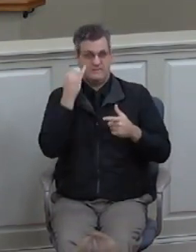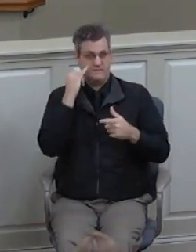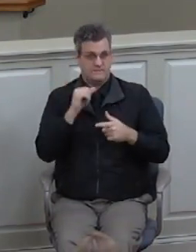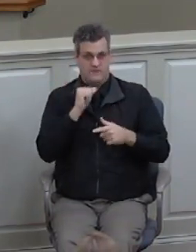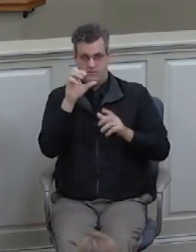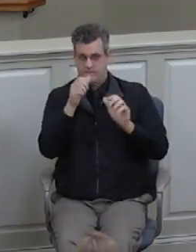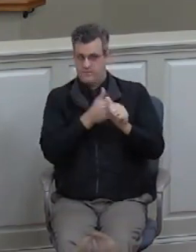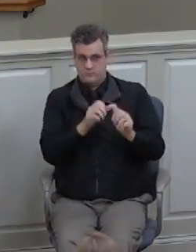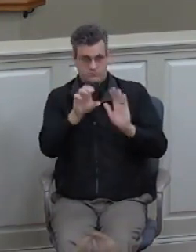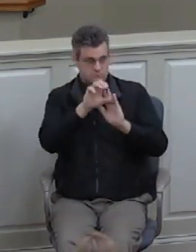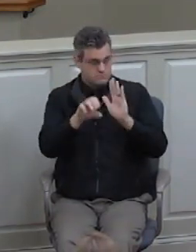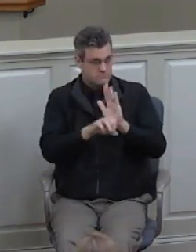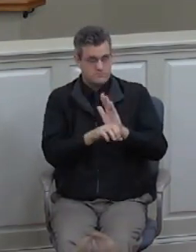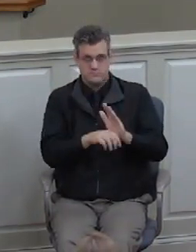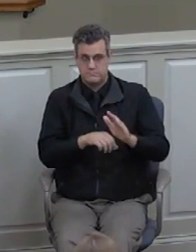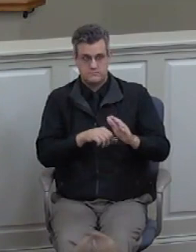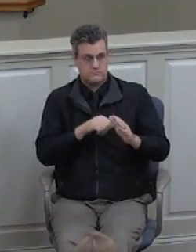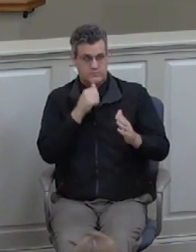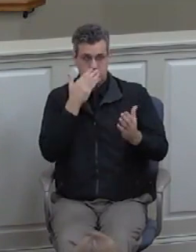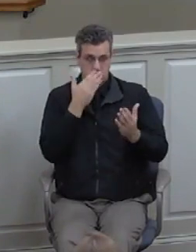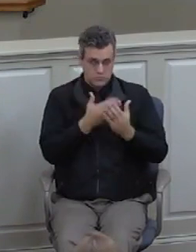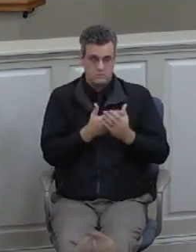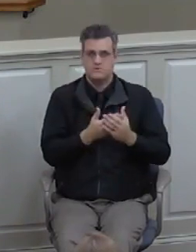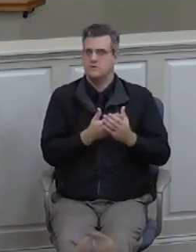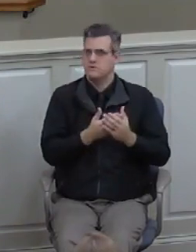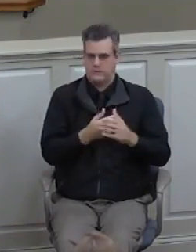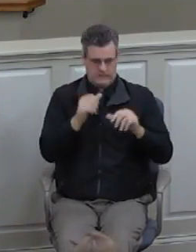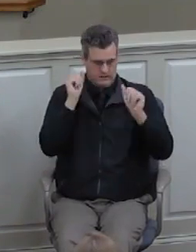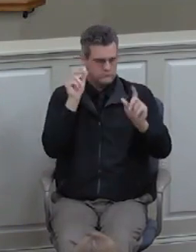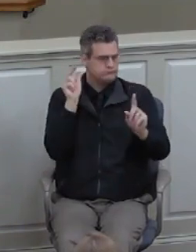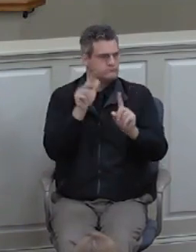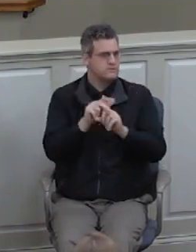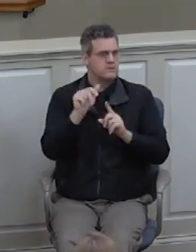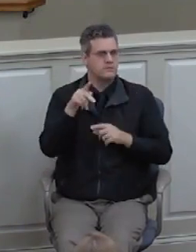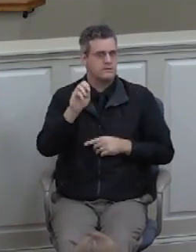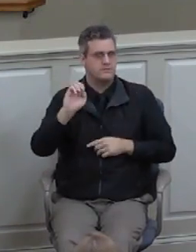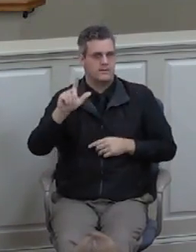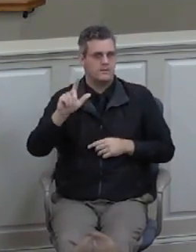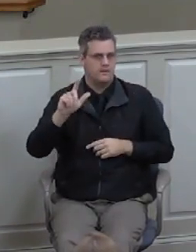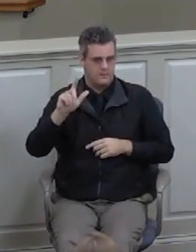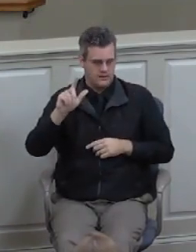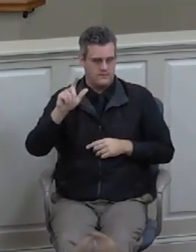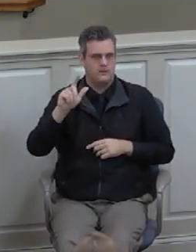unconstitutionality or invalidity shall not affect or repeal any of the remaining ordinances,